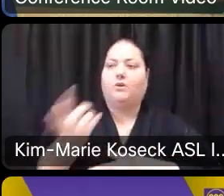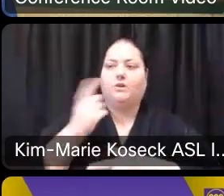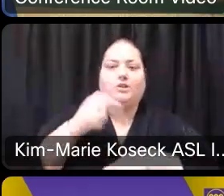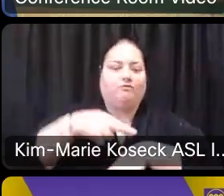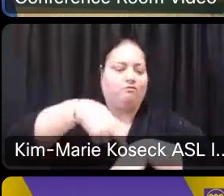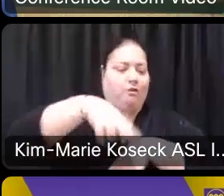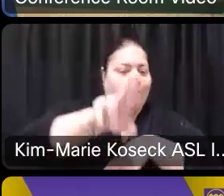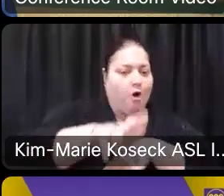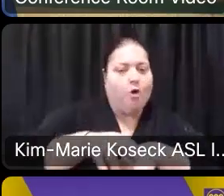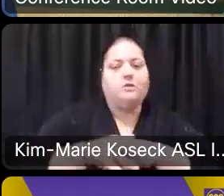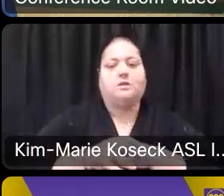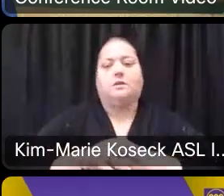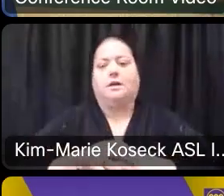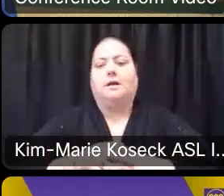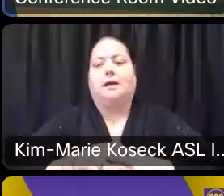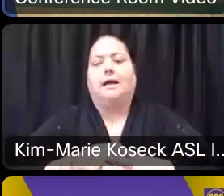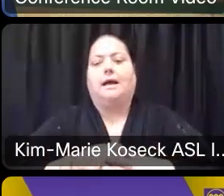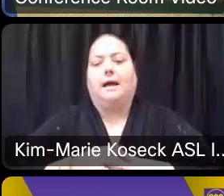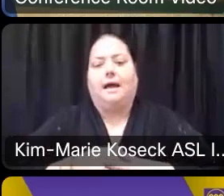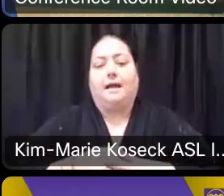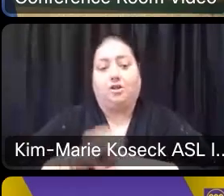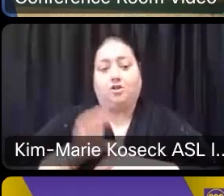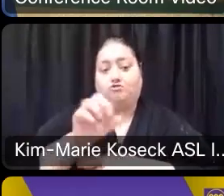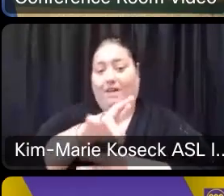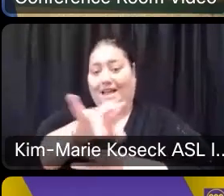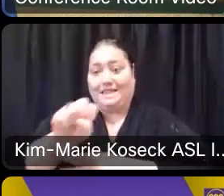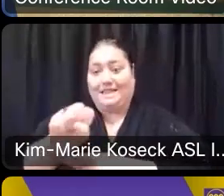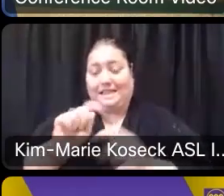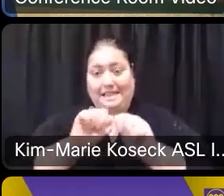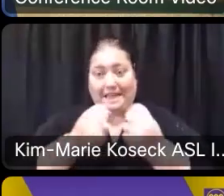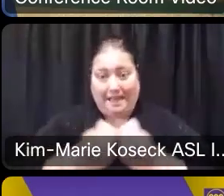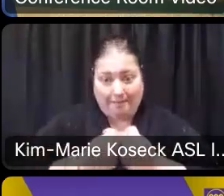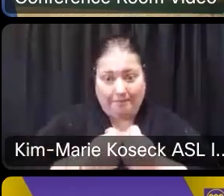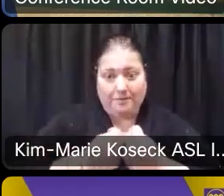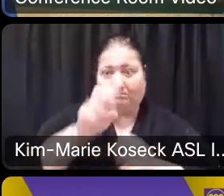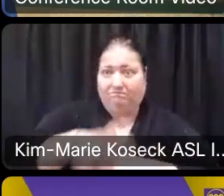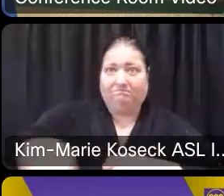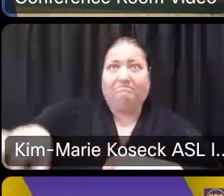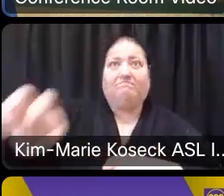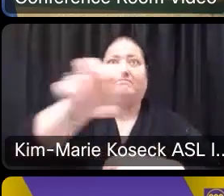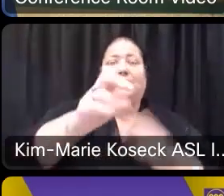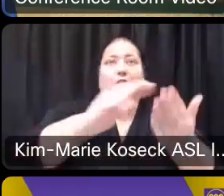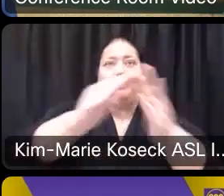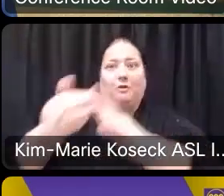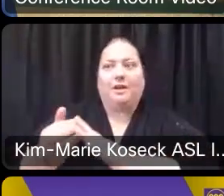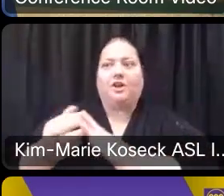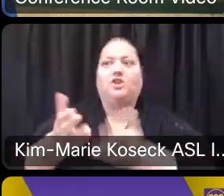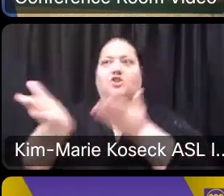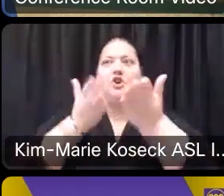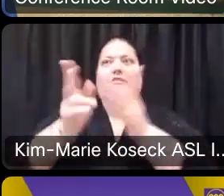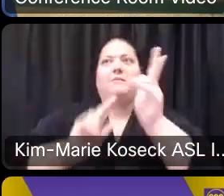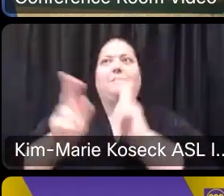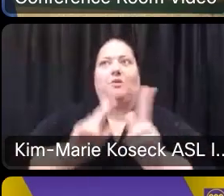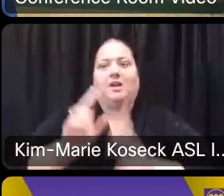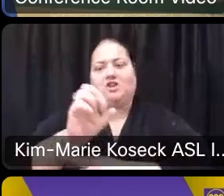referrals, and our mobile crisis teams, which go out into the community and serve people in crisis.